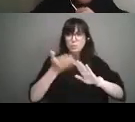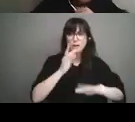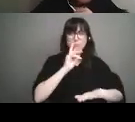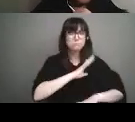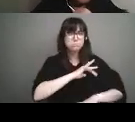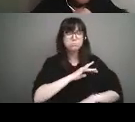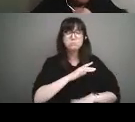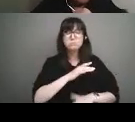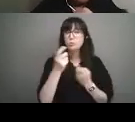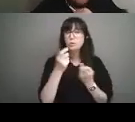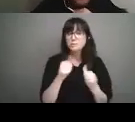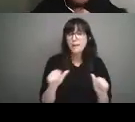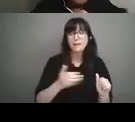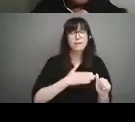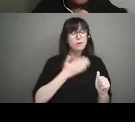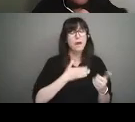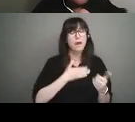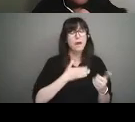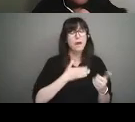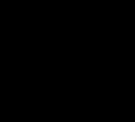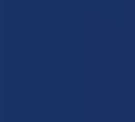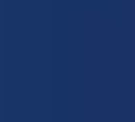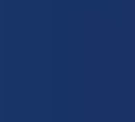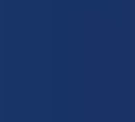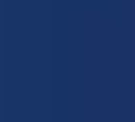there's any questions, we would be happy to answer them at the end.